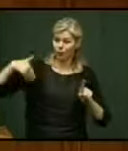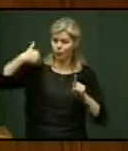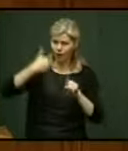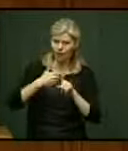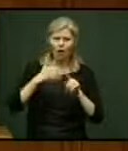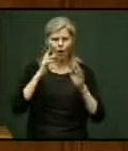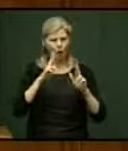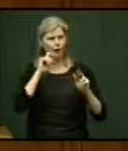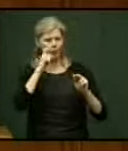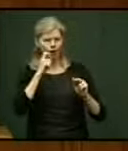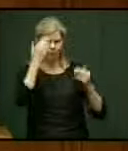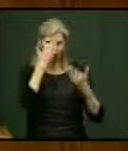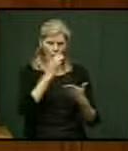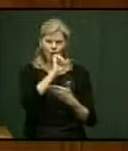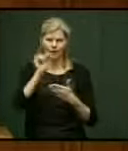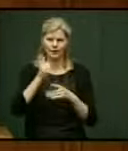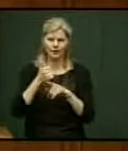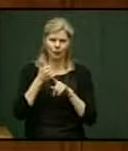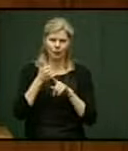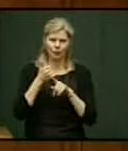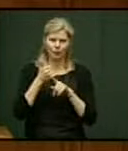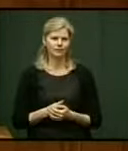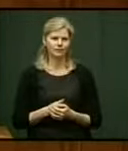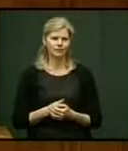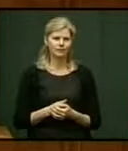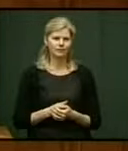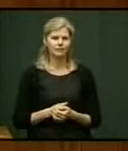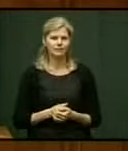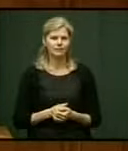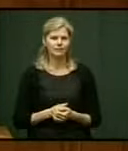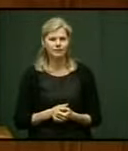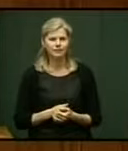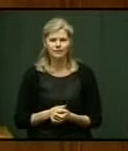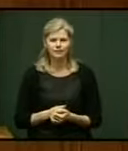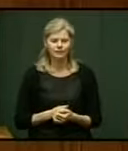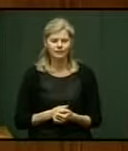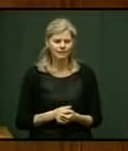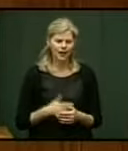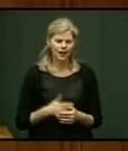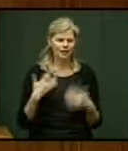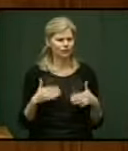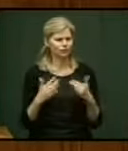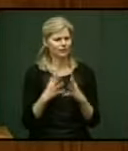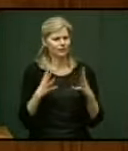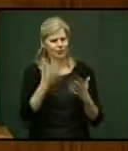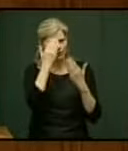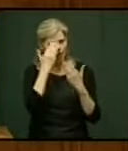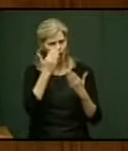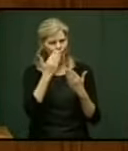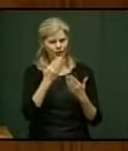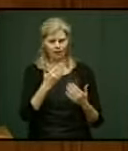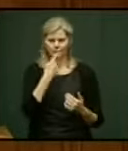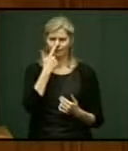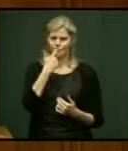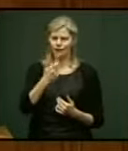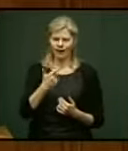Zealand. I stand here with utmost humility. It is an incredible honor and privilege to serve the